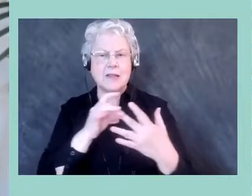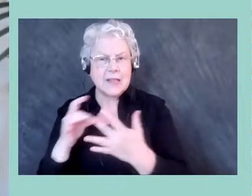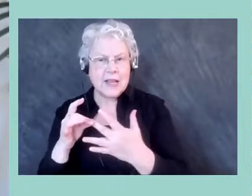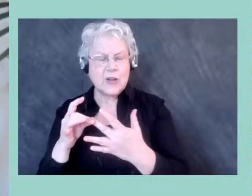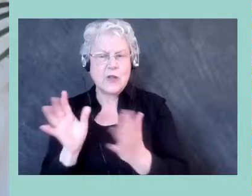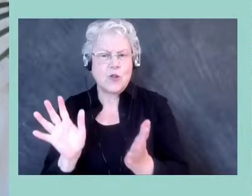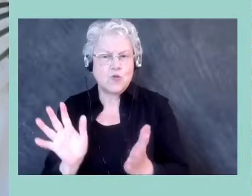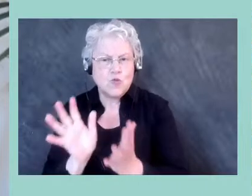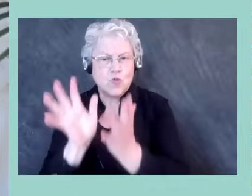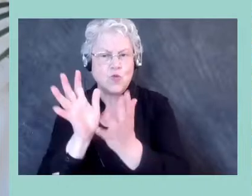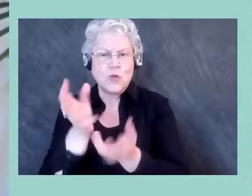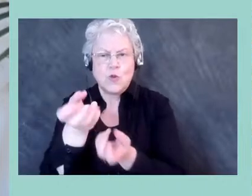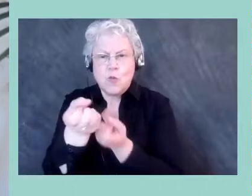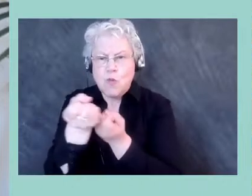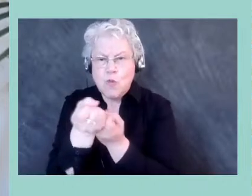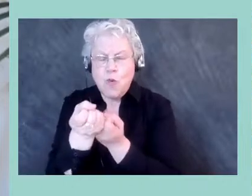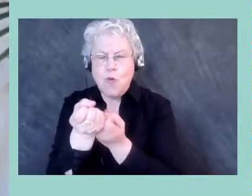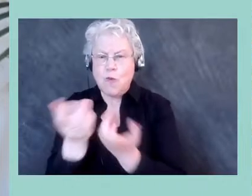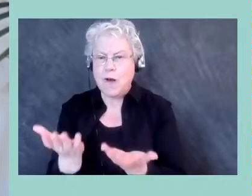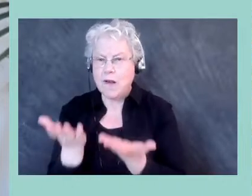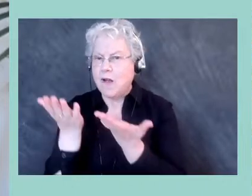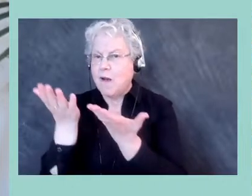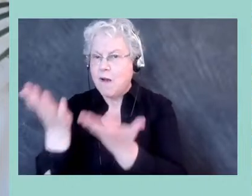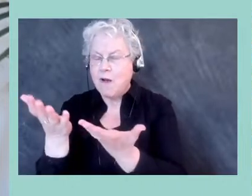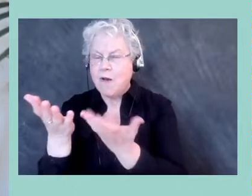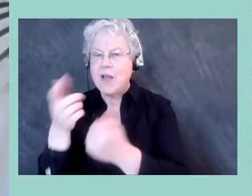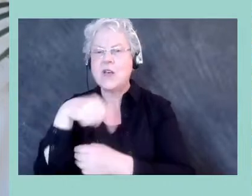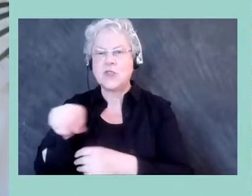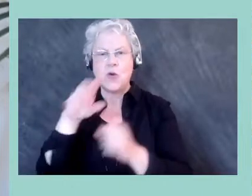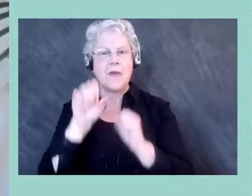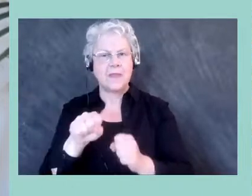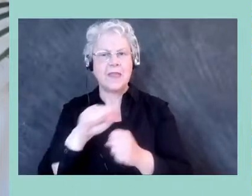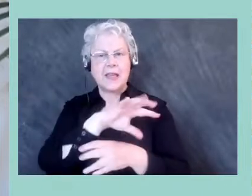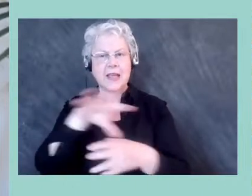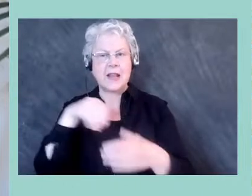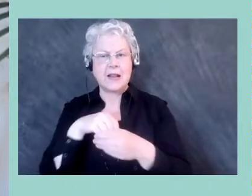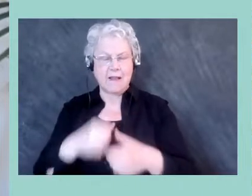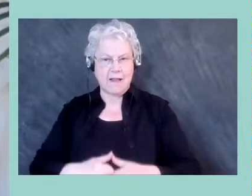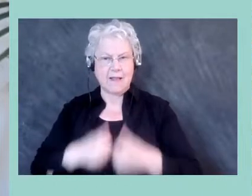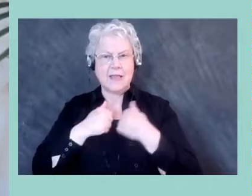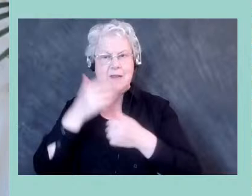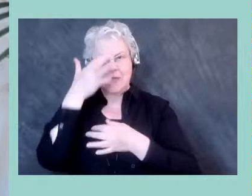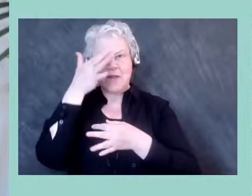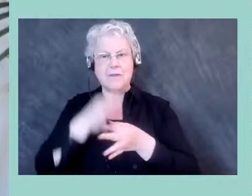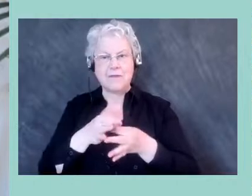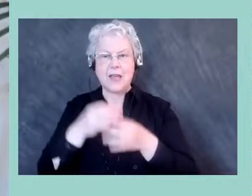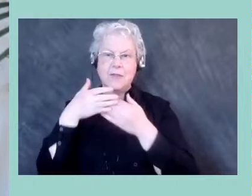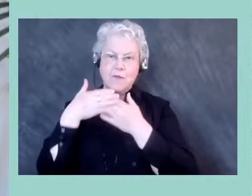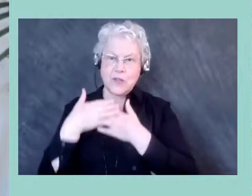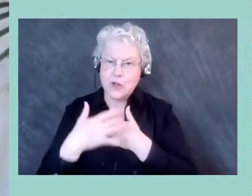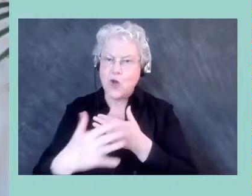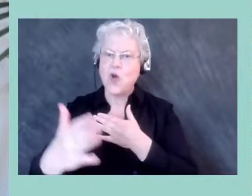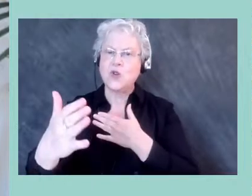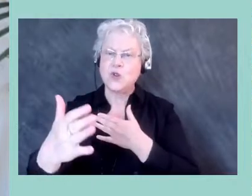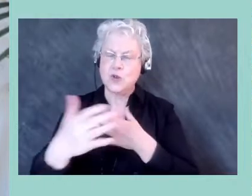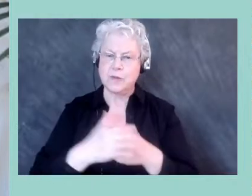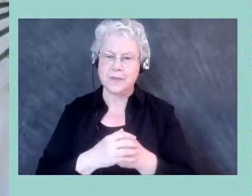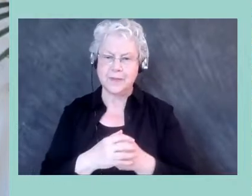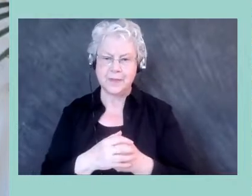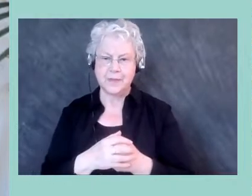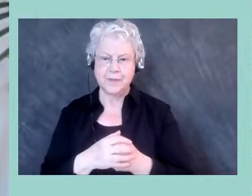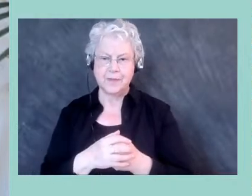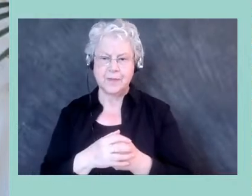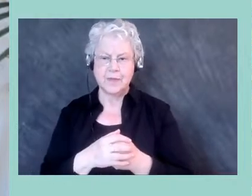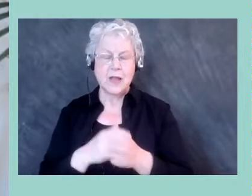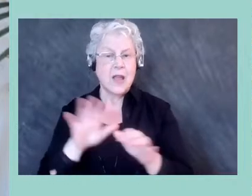nurturing and offering sustenance to them so that they may abide in their faith for the long term. I